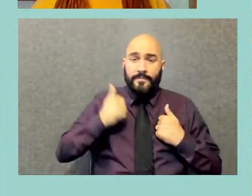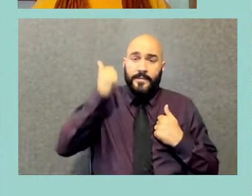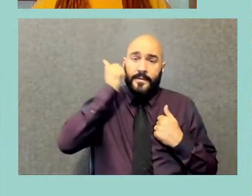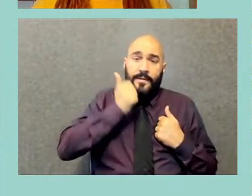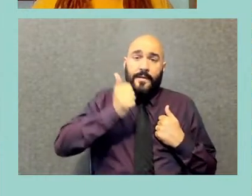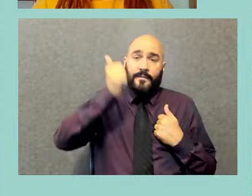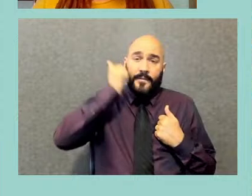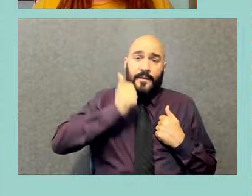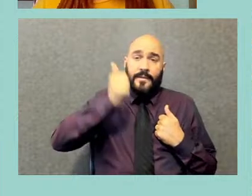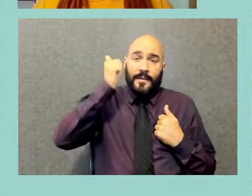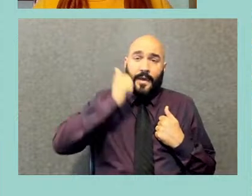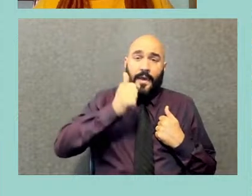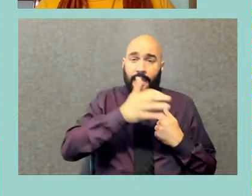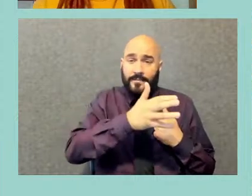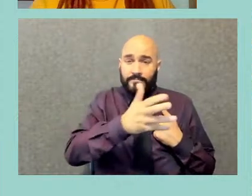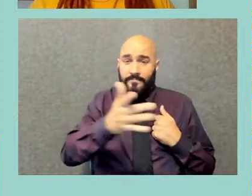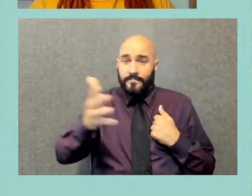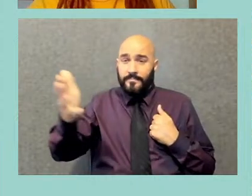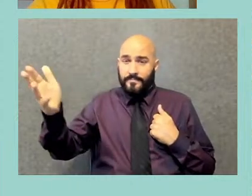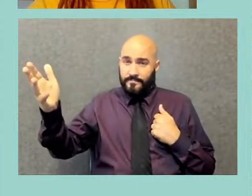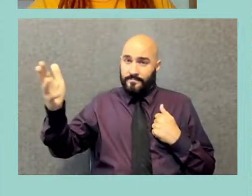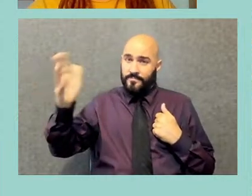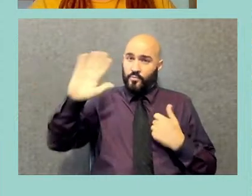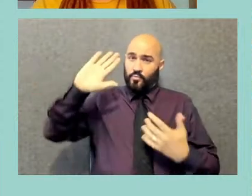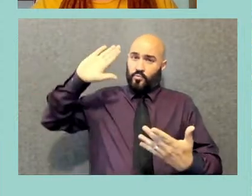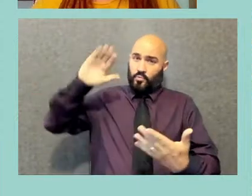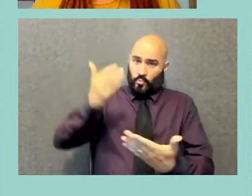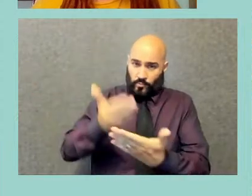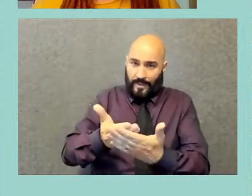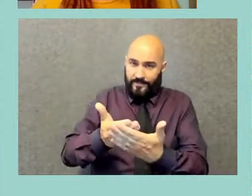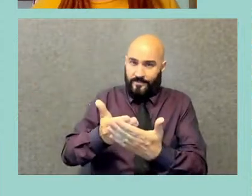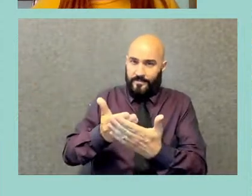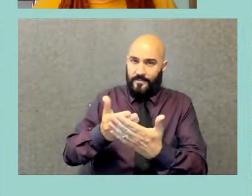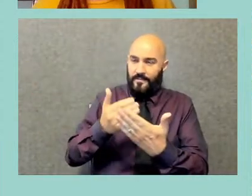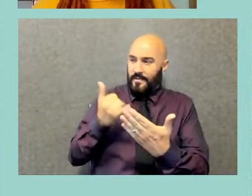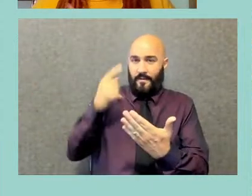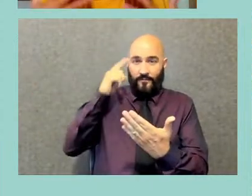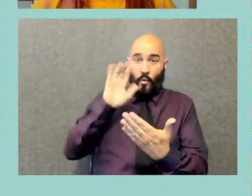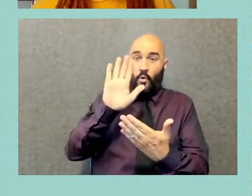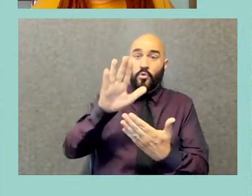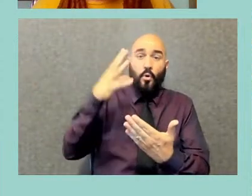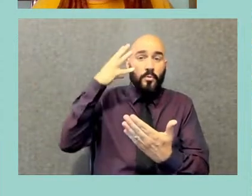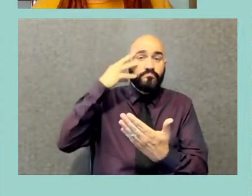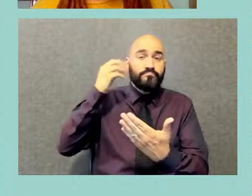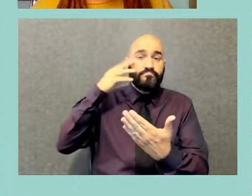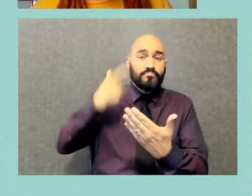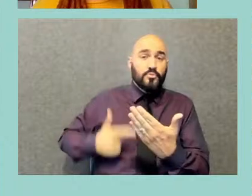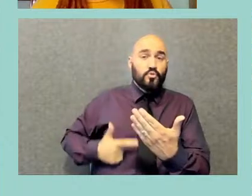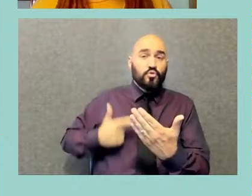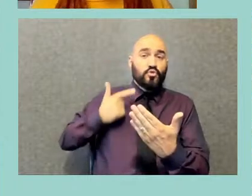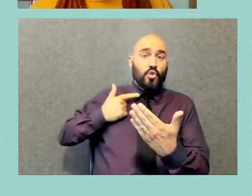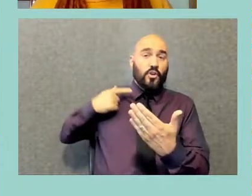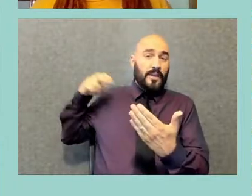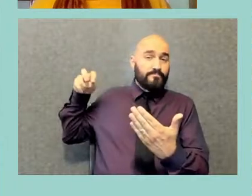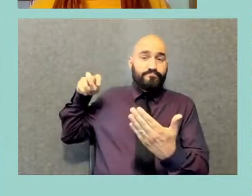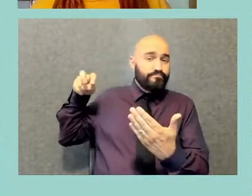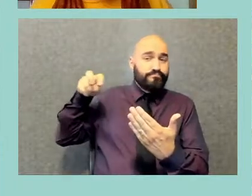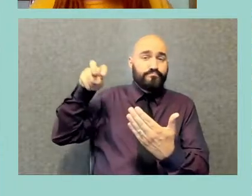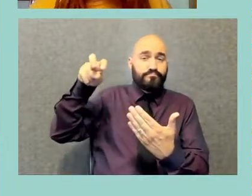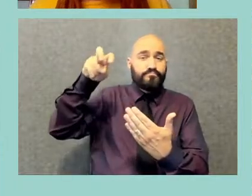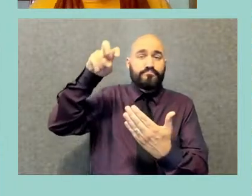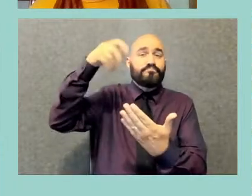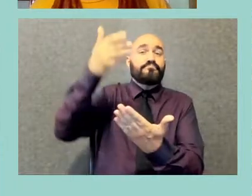day-to-day lives arriving in this moment of turning. In wonderment